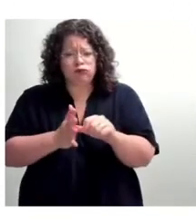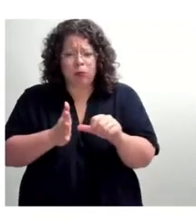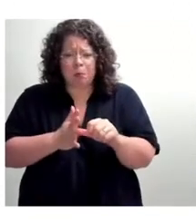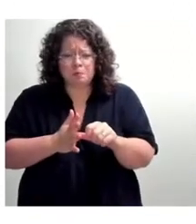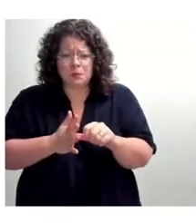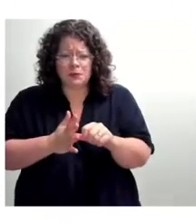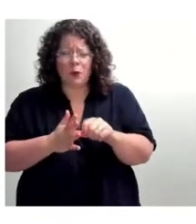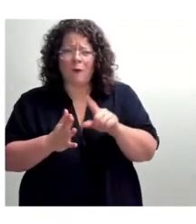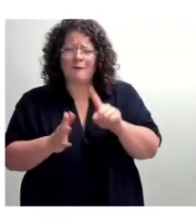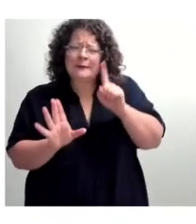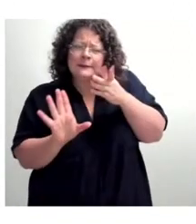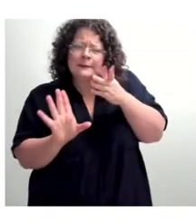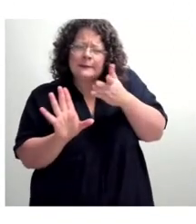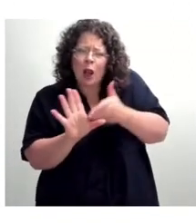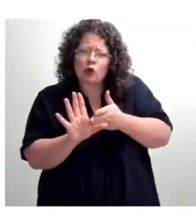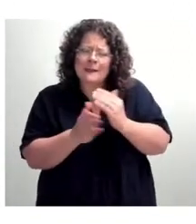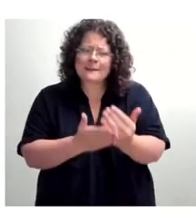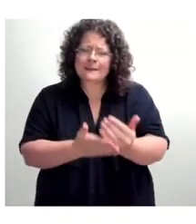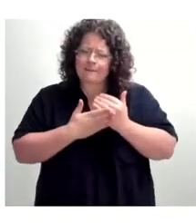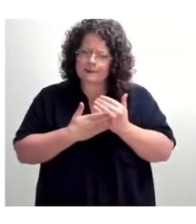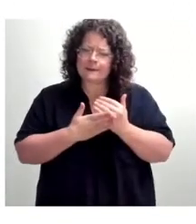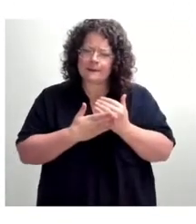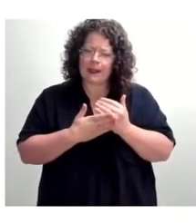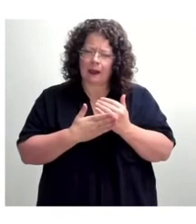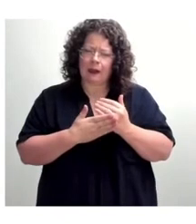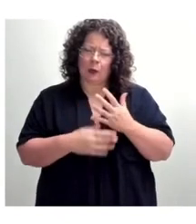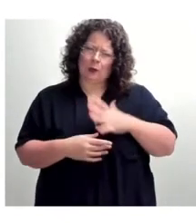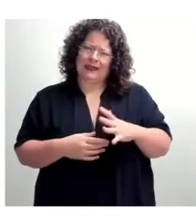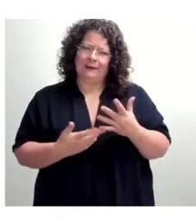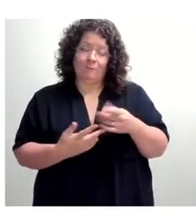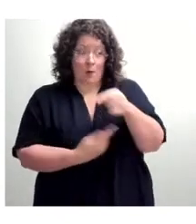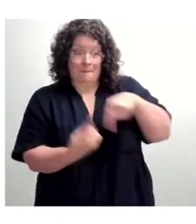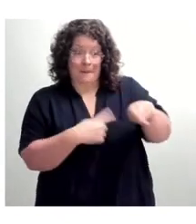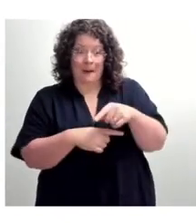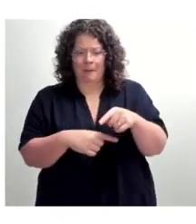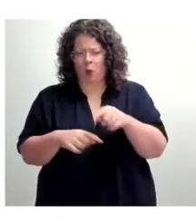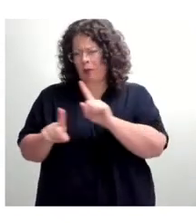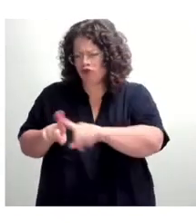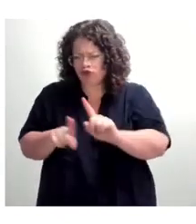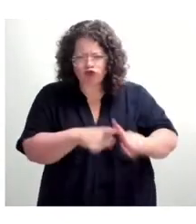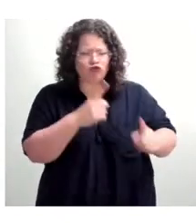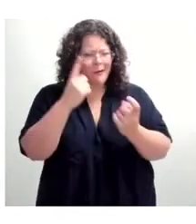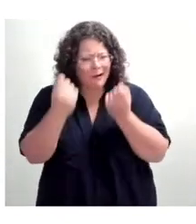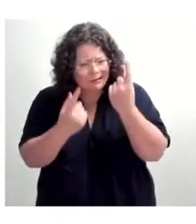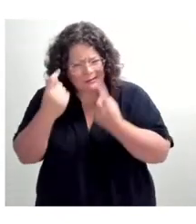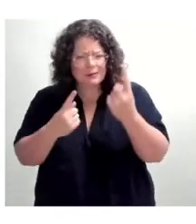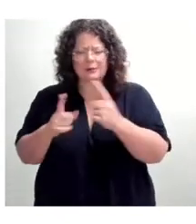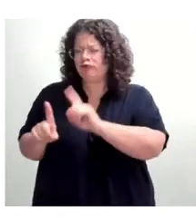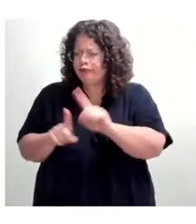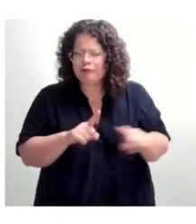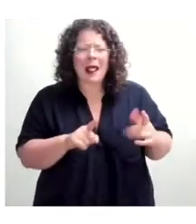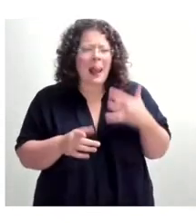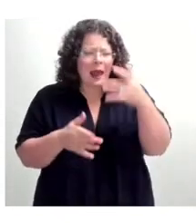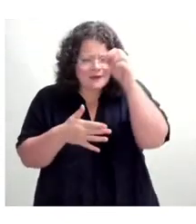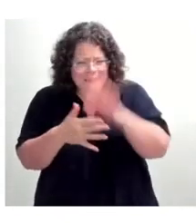life experiences, diverse toolkits is so important to be able to find a breakthrough answer to some of these